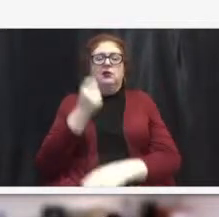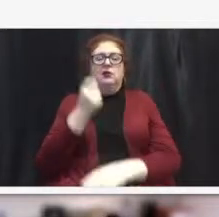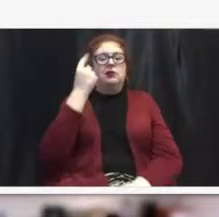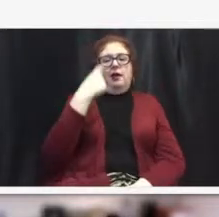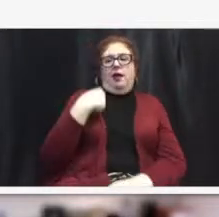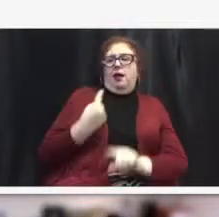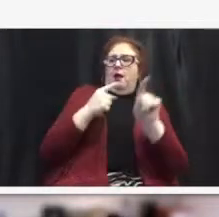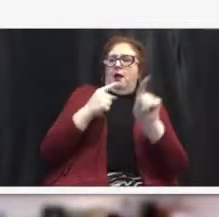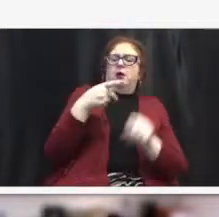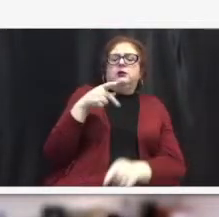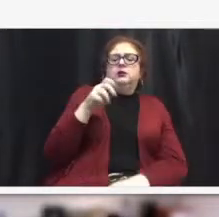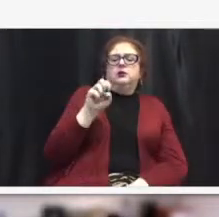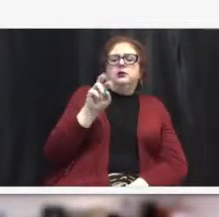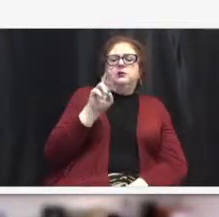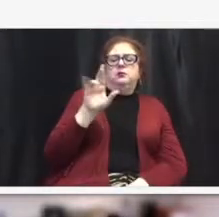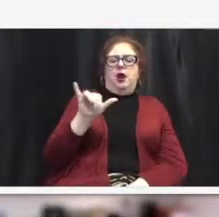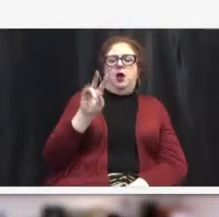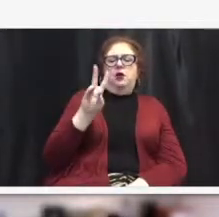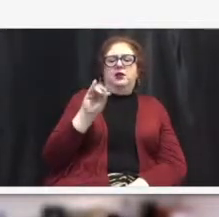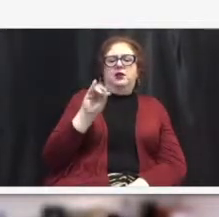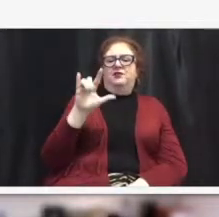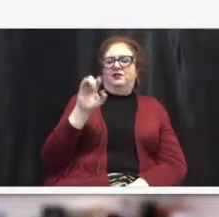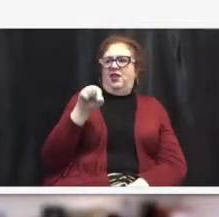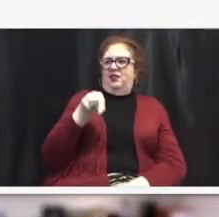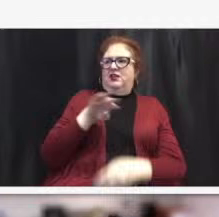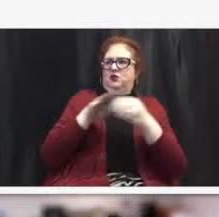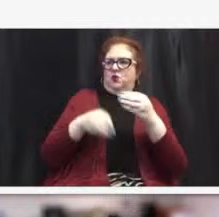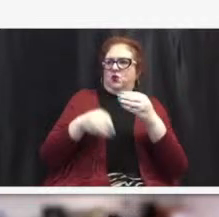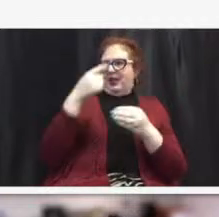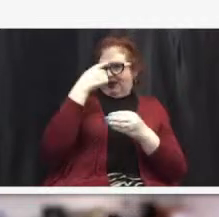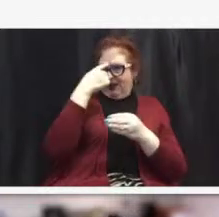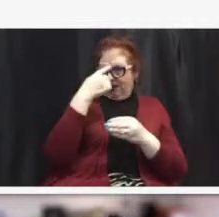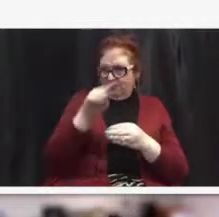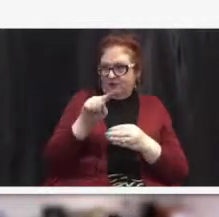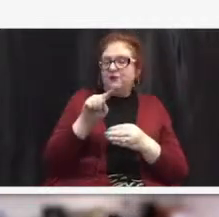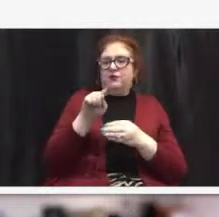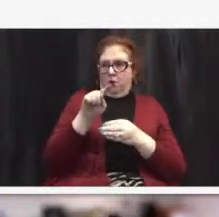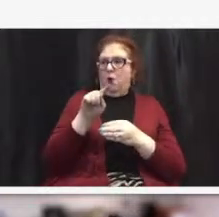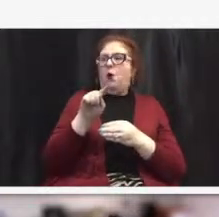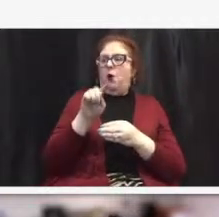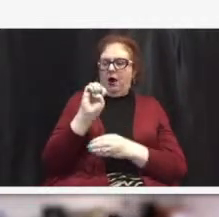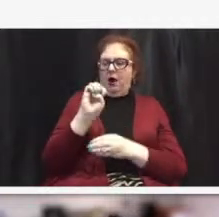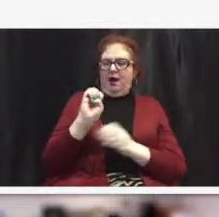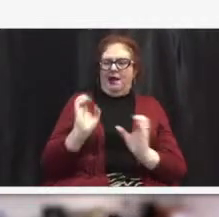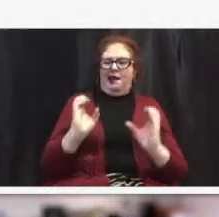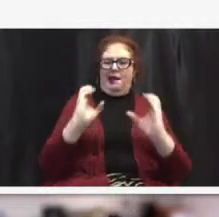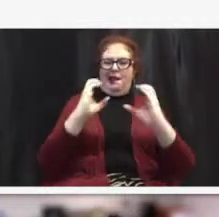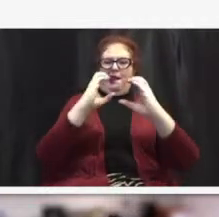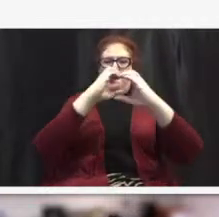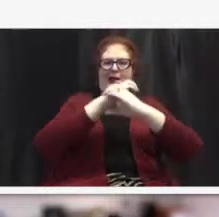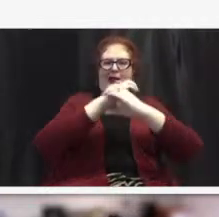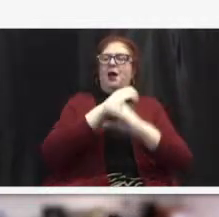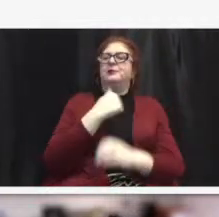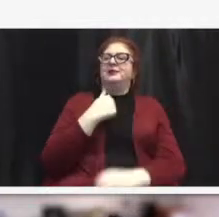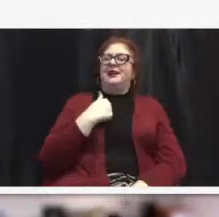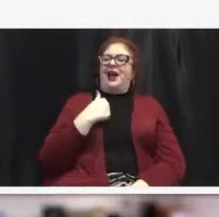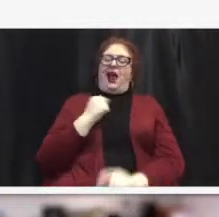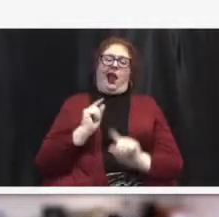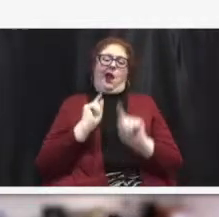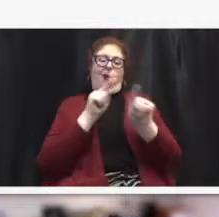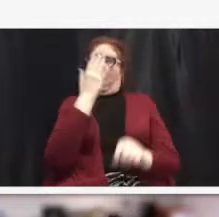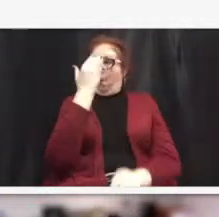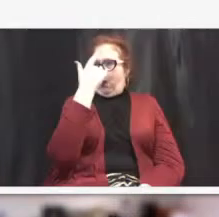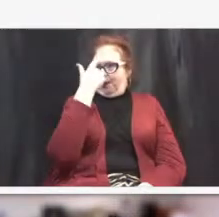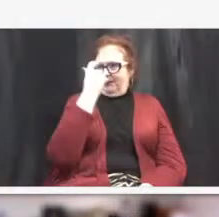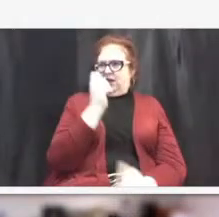and I'm supposed to have 4 minutes as opposed to 2 minutes to look at it, so that's why I went to Perryville. But a